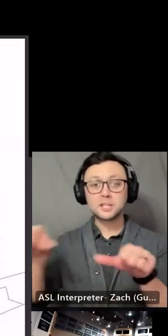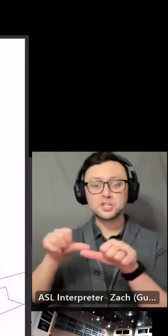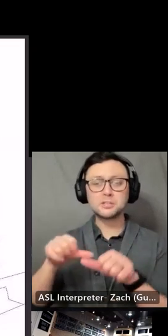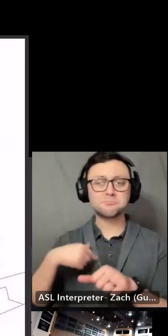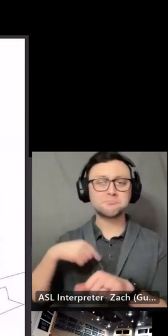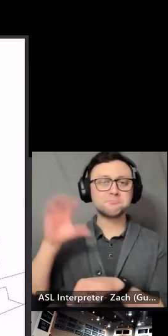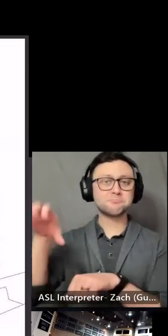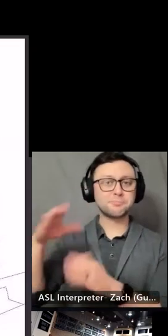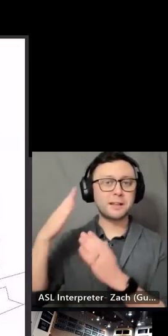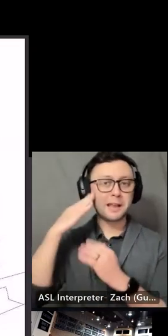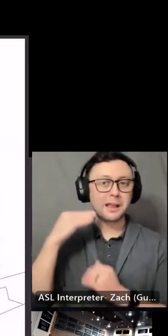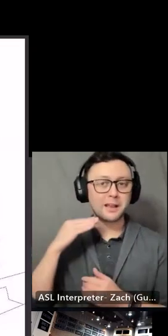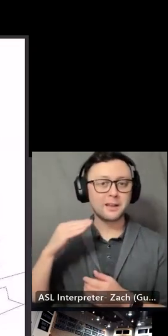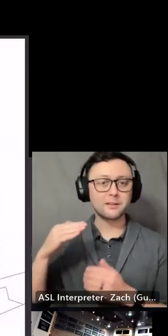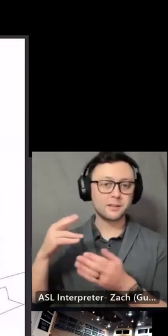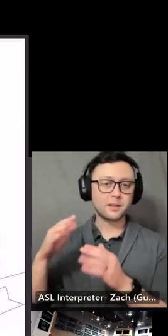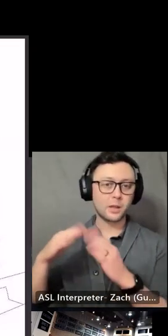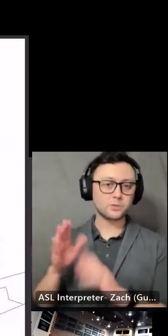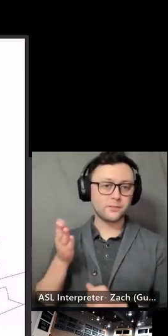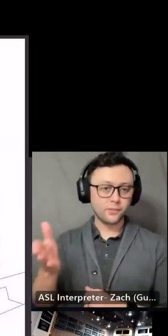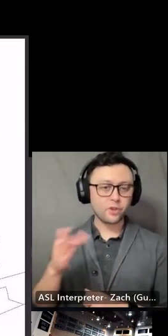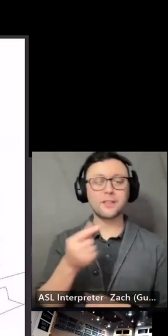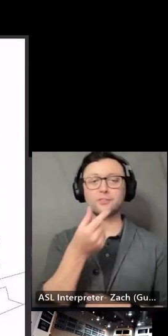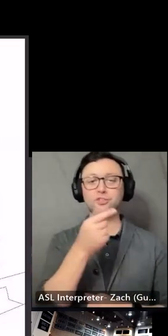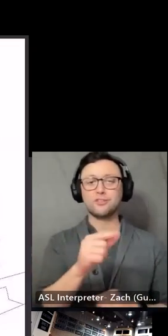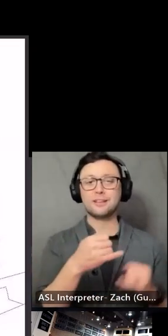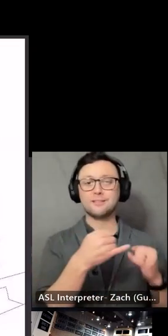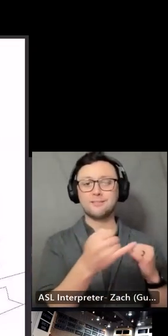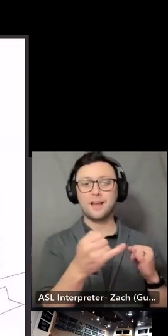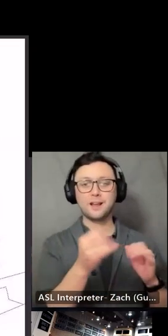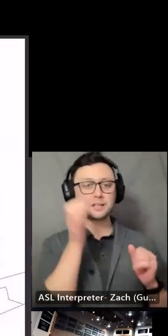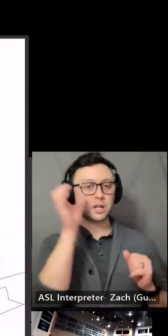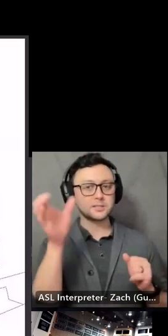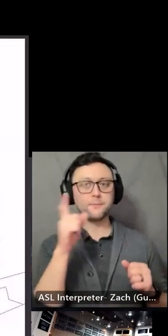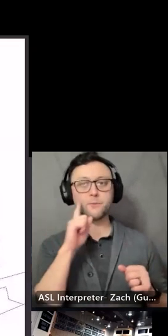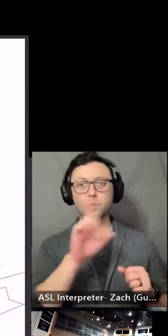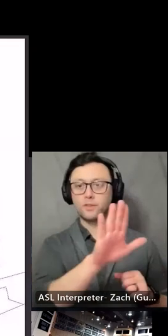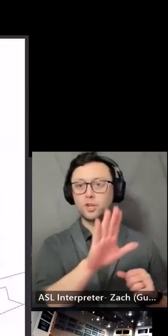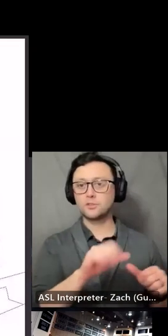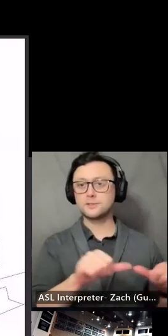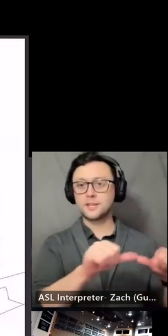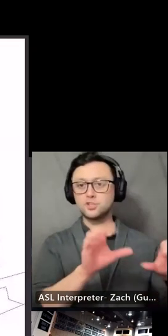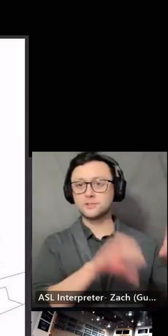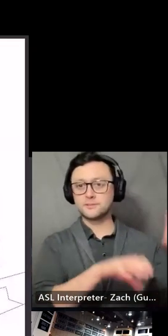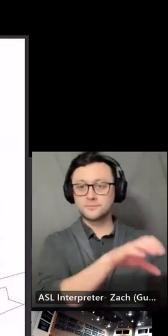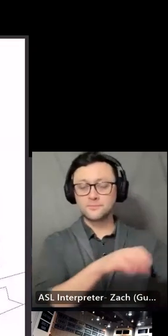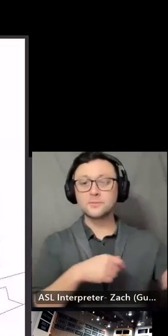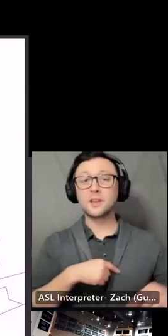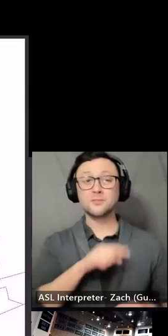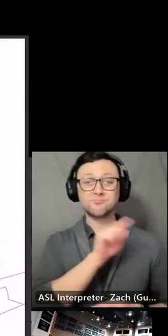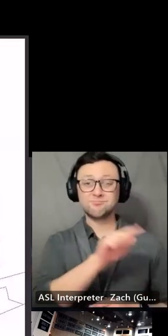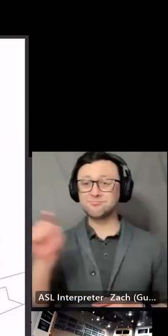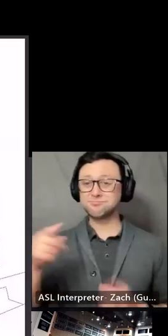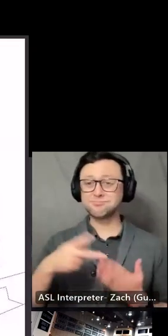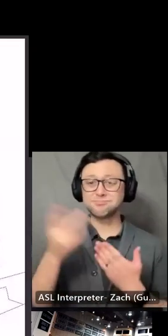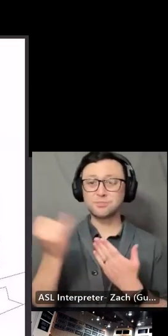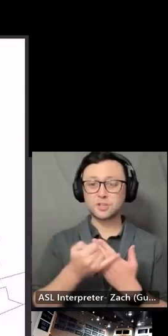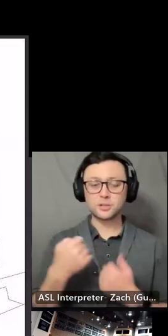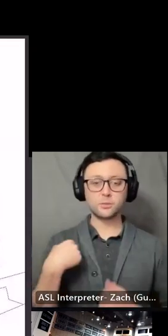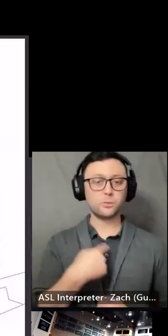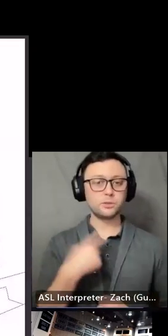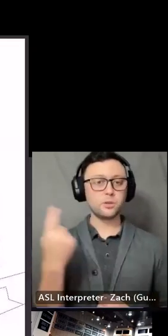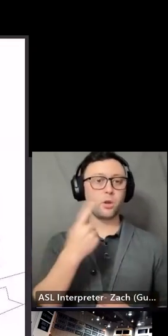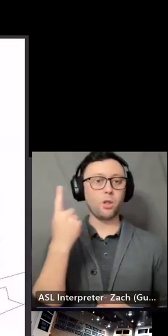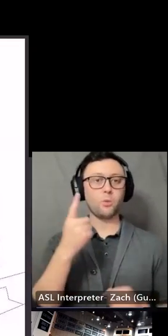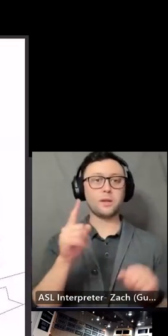and also did the Green Line concept for stations. In all of those projects, we always went out to